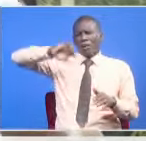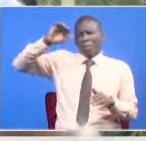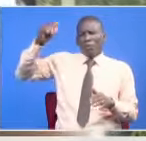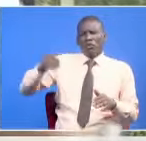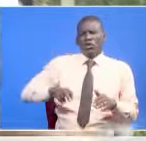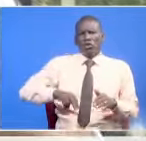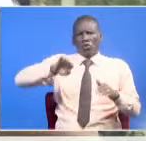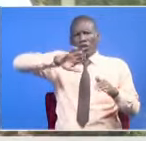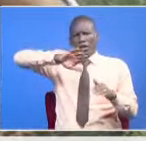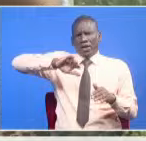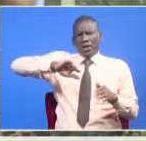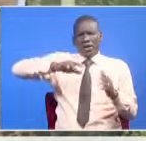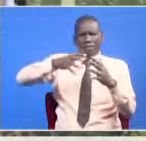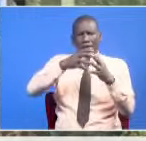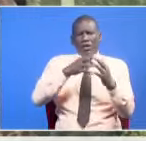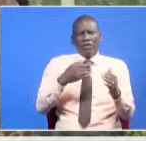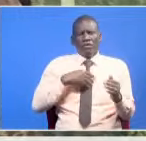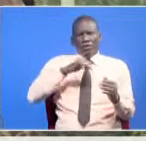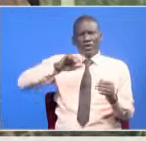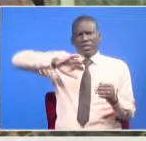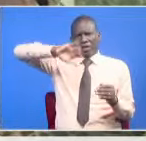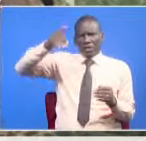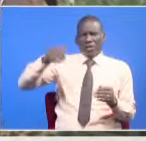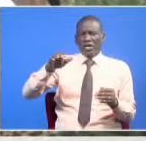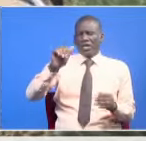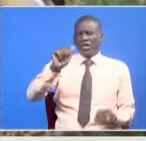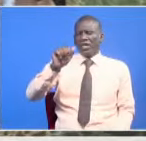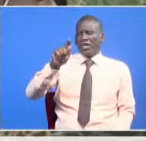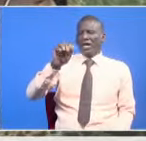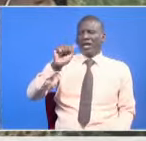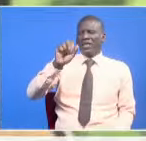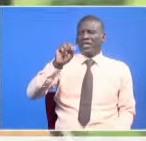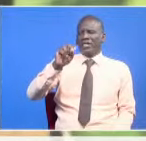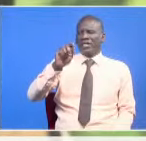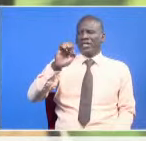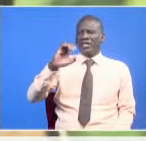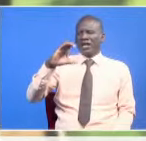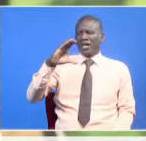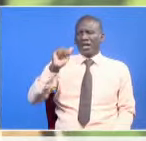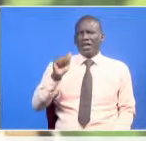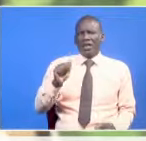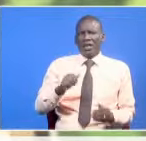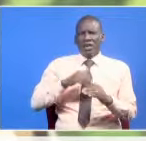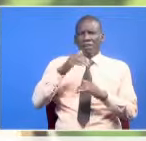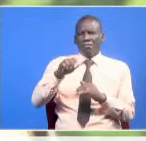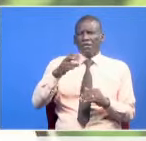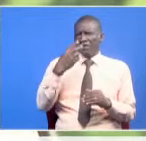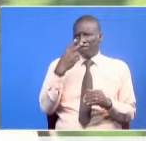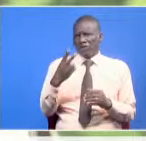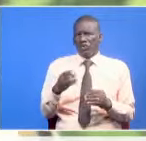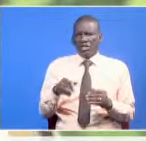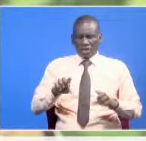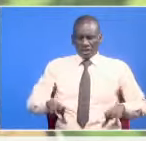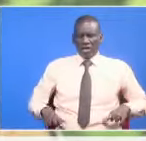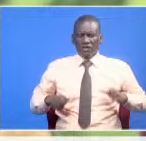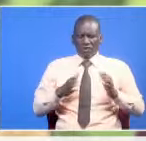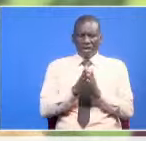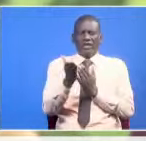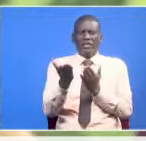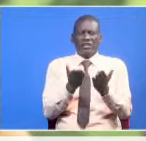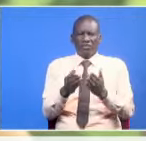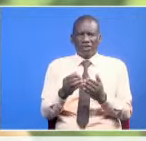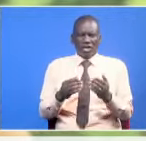Alafu kuna mlima ingine iko Antarctica, inaitwa Mount Vision. His life and service as a virtuous